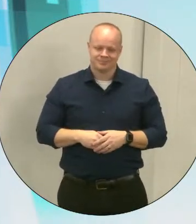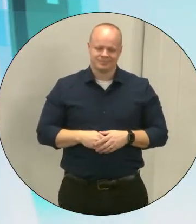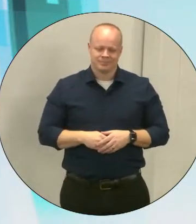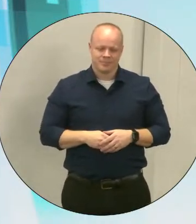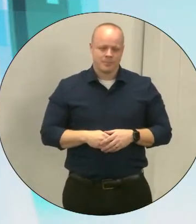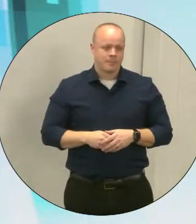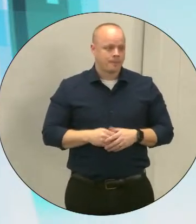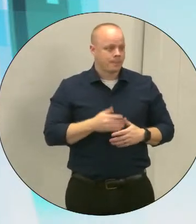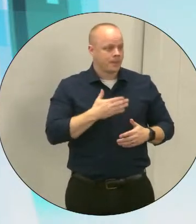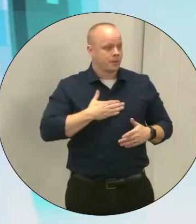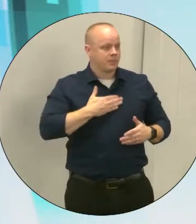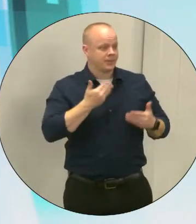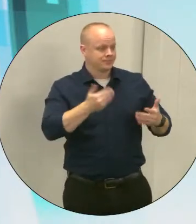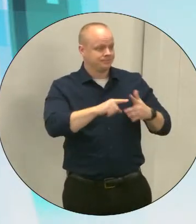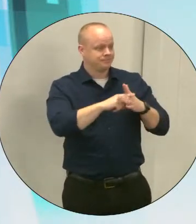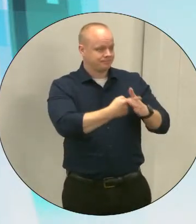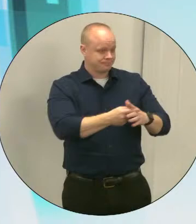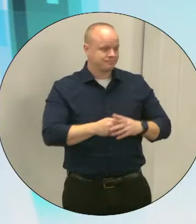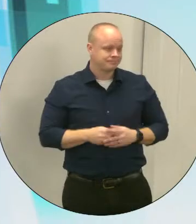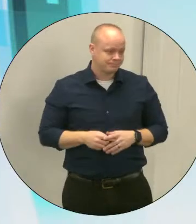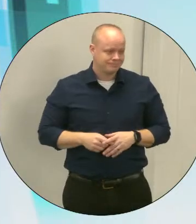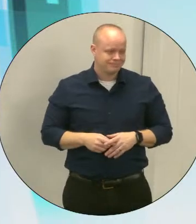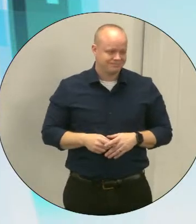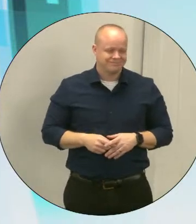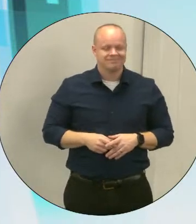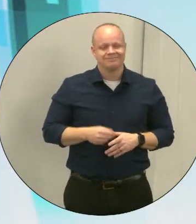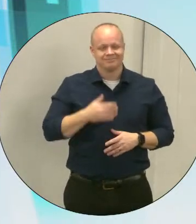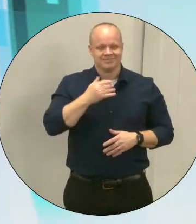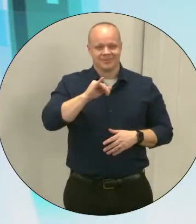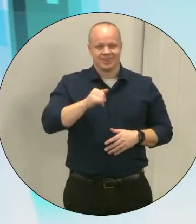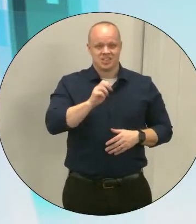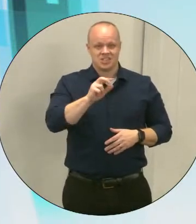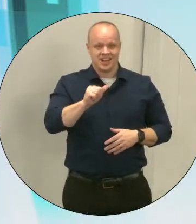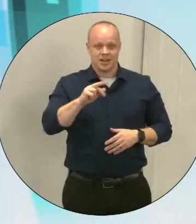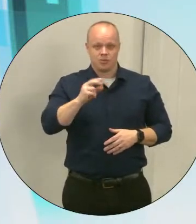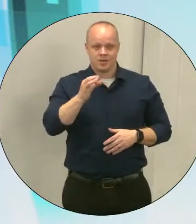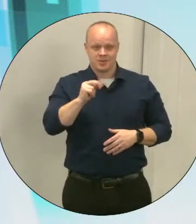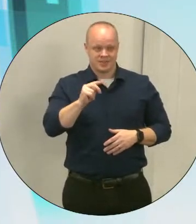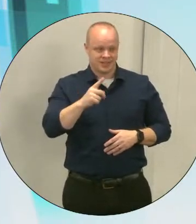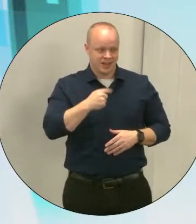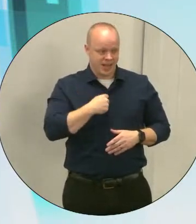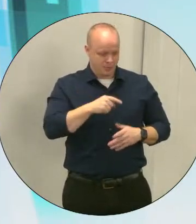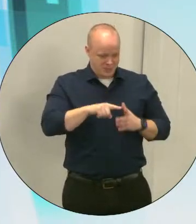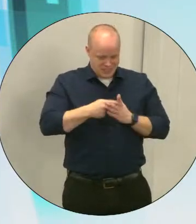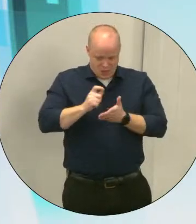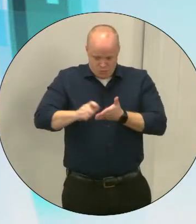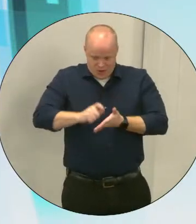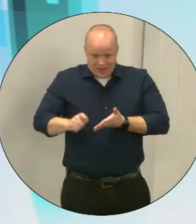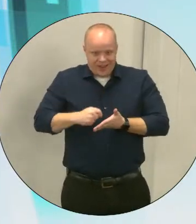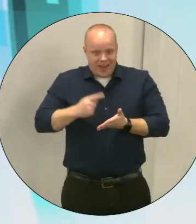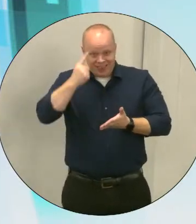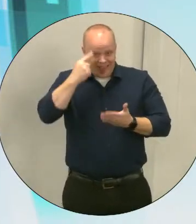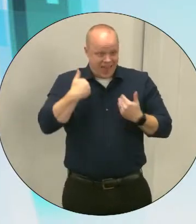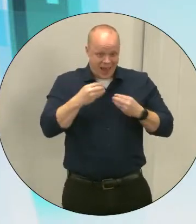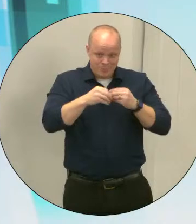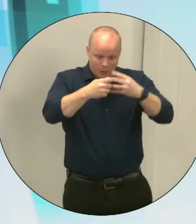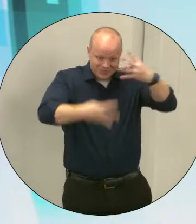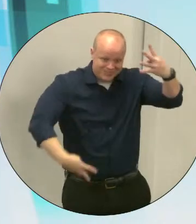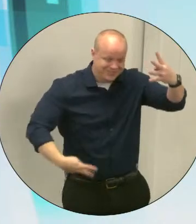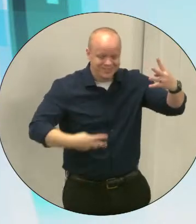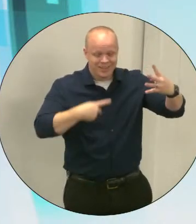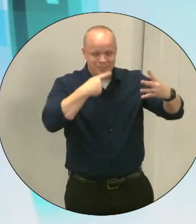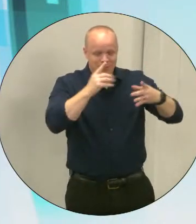Please begin, Miss Robertson. Jenna Robertson for the record. I was still writing my speech. I thought we had a whole lot more public comment to go, so thank